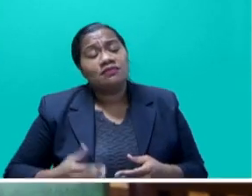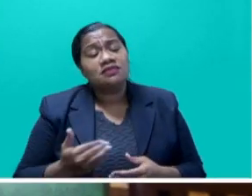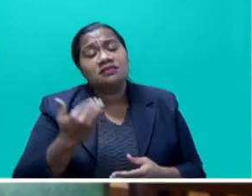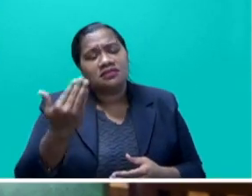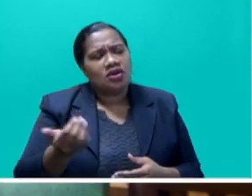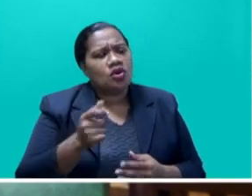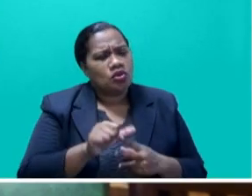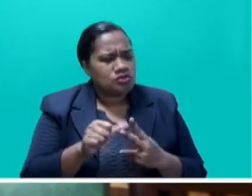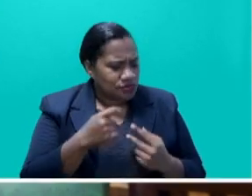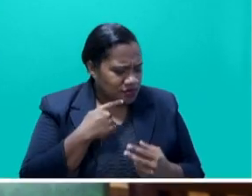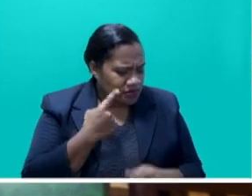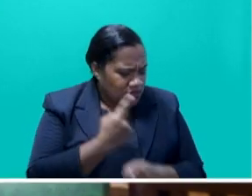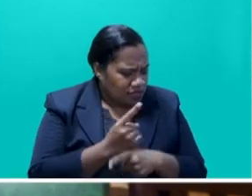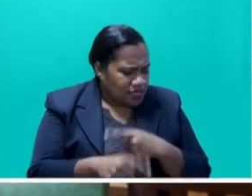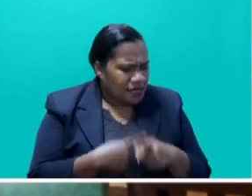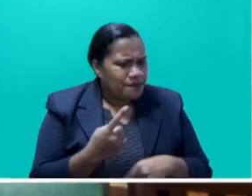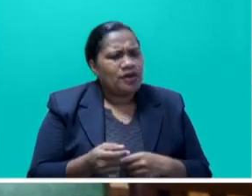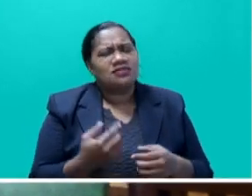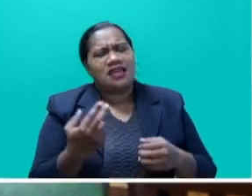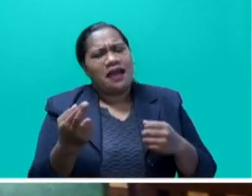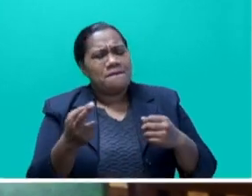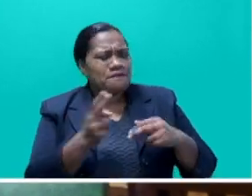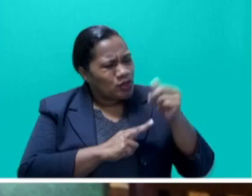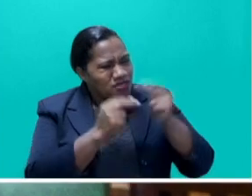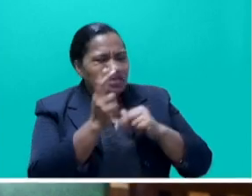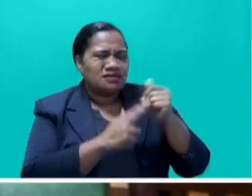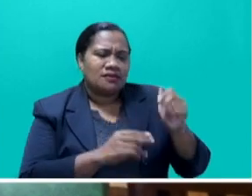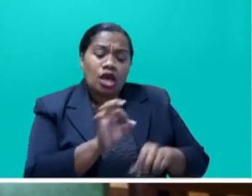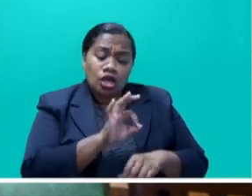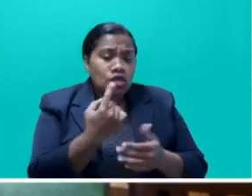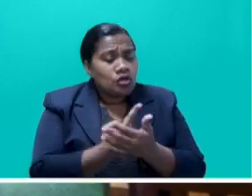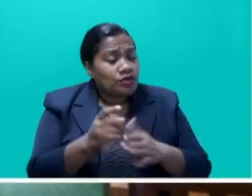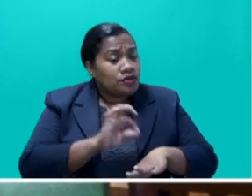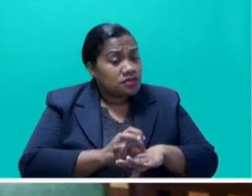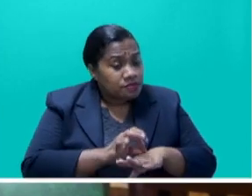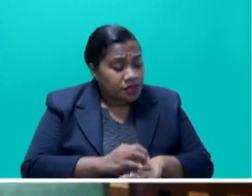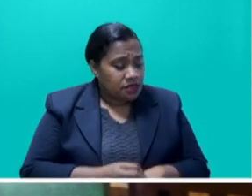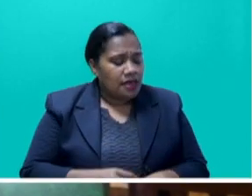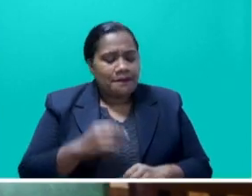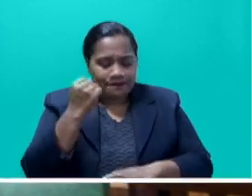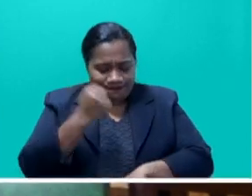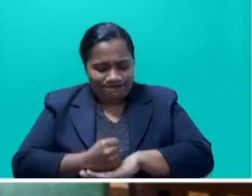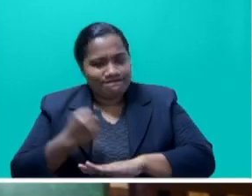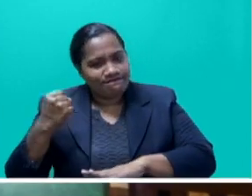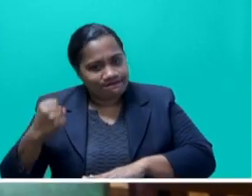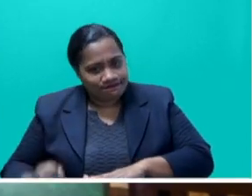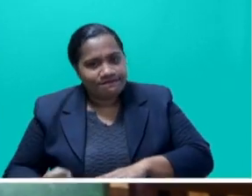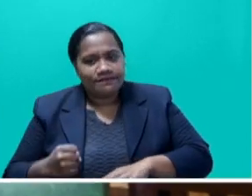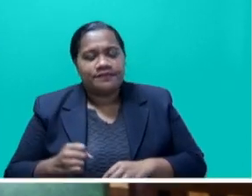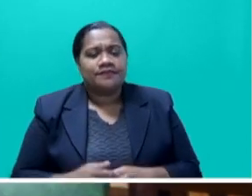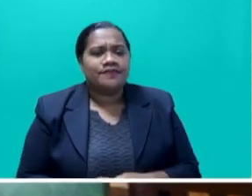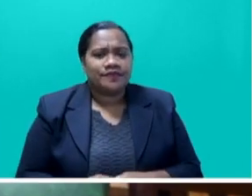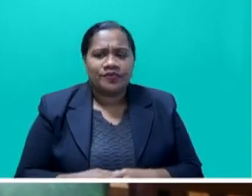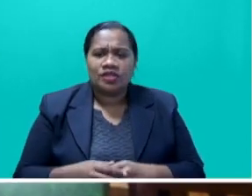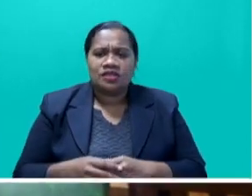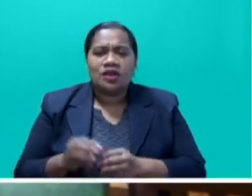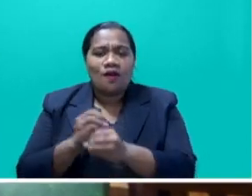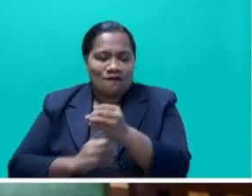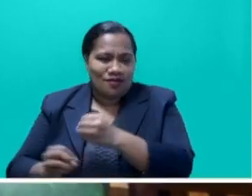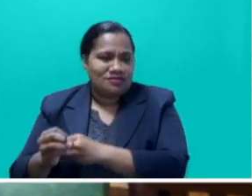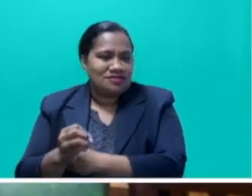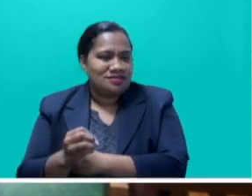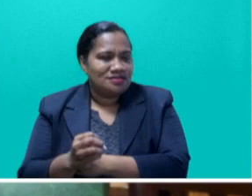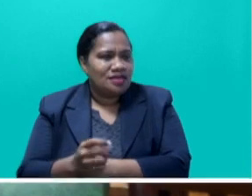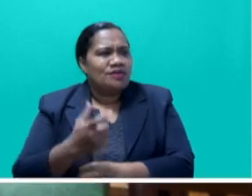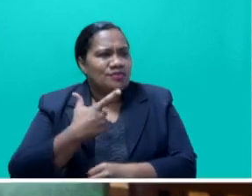about the state of buildings, not only for hospitals, but government offices, Mr. Speaker, sir, because these were